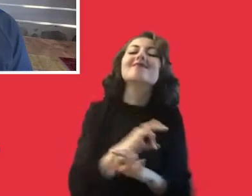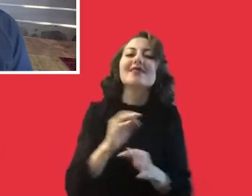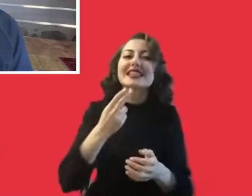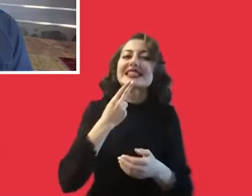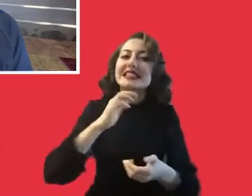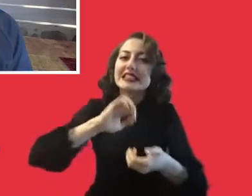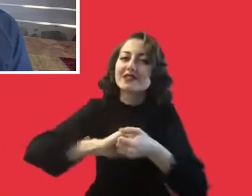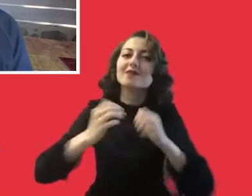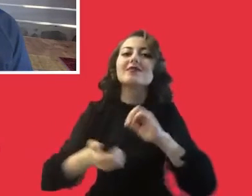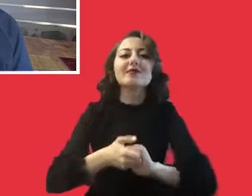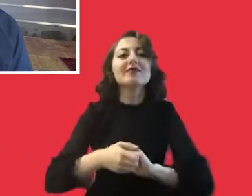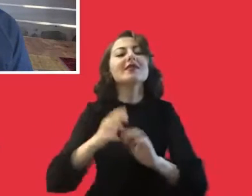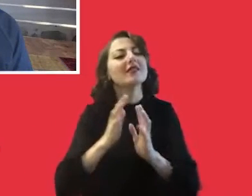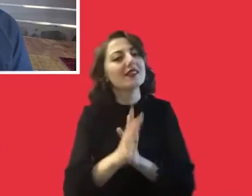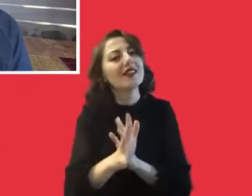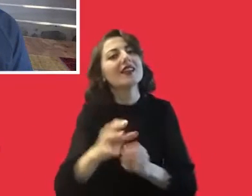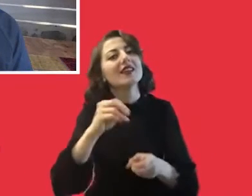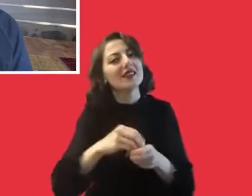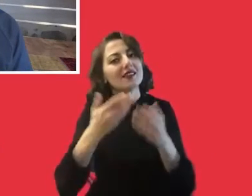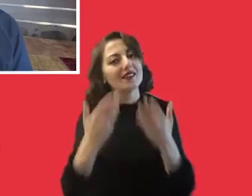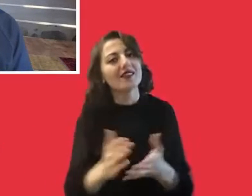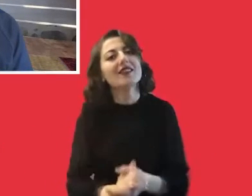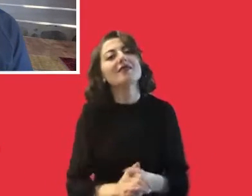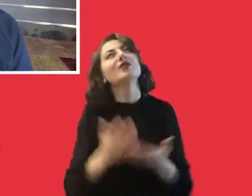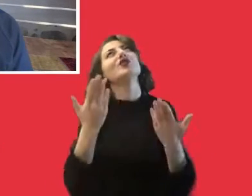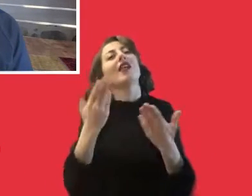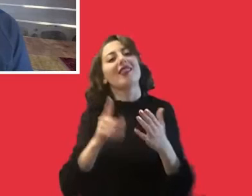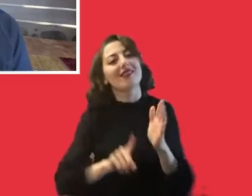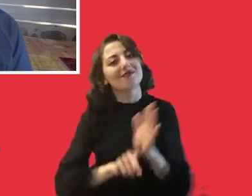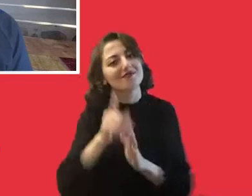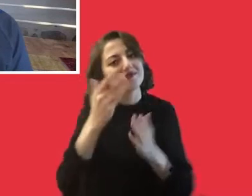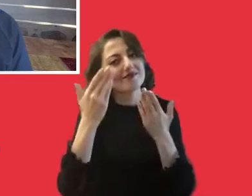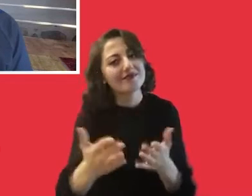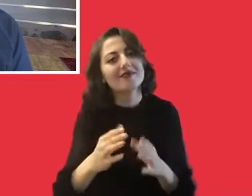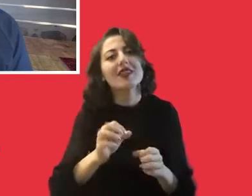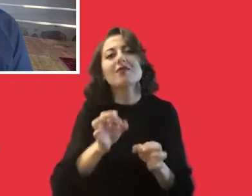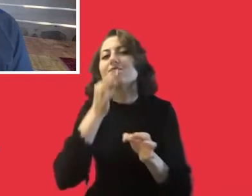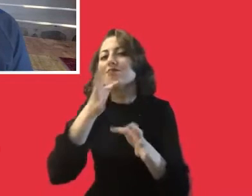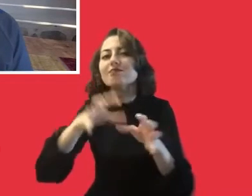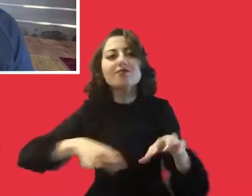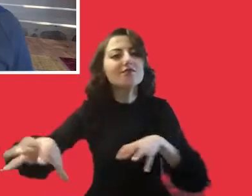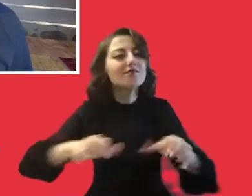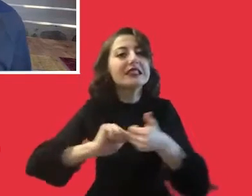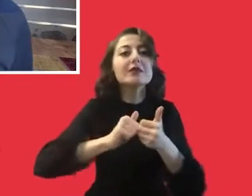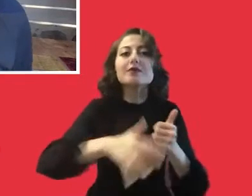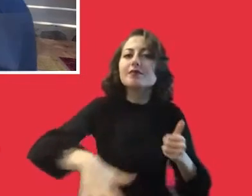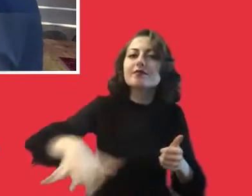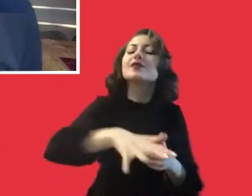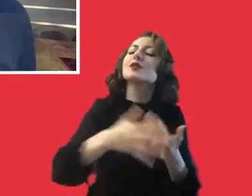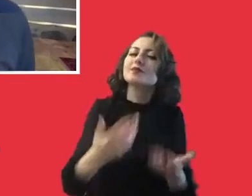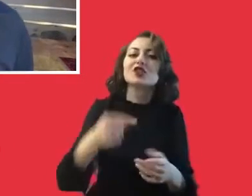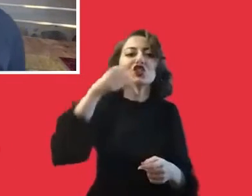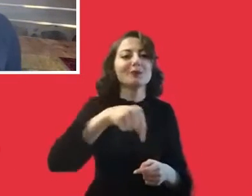great effect, and it's very important for the continuation of the women's solidarity. And let's continue